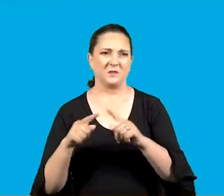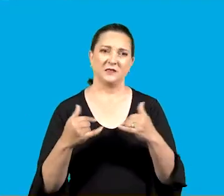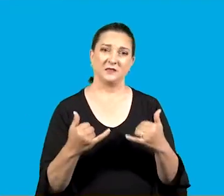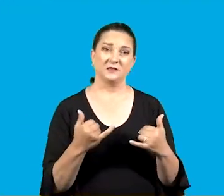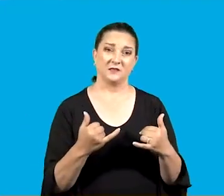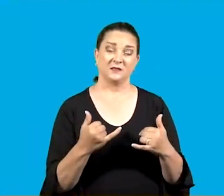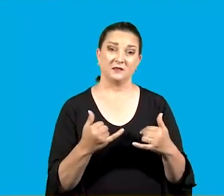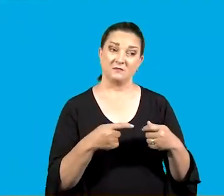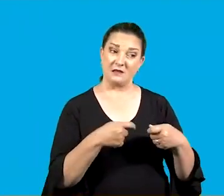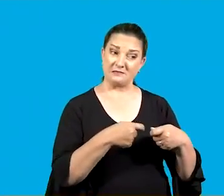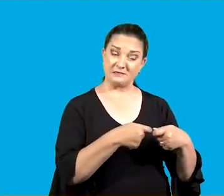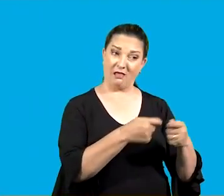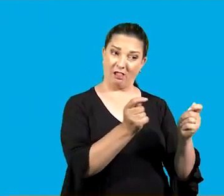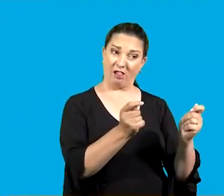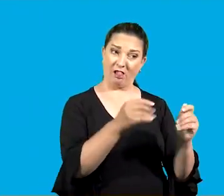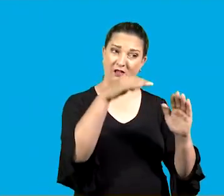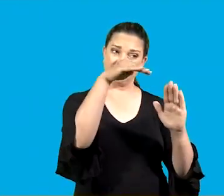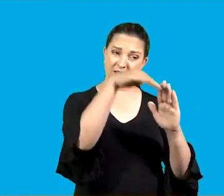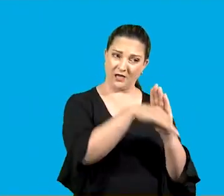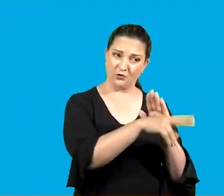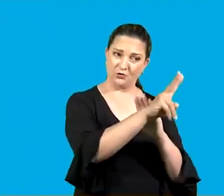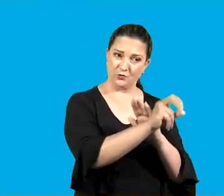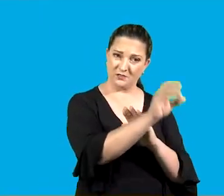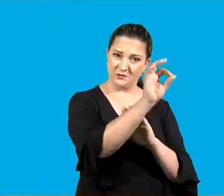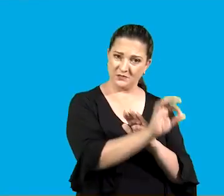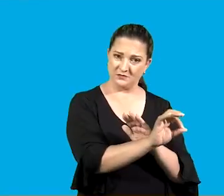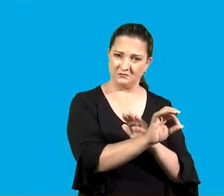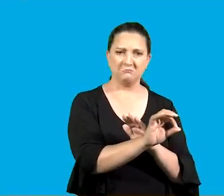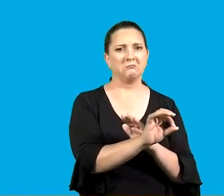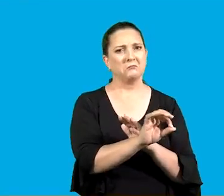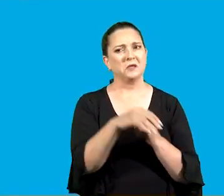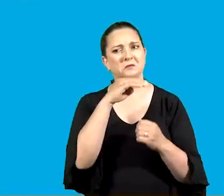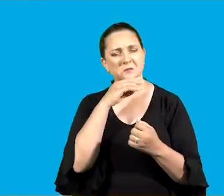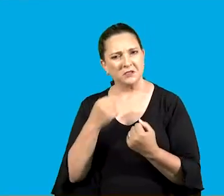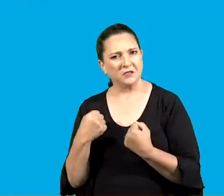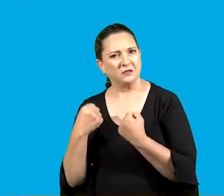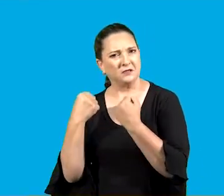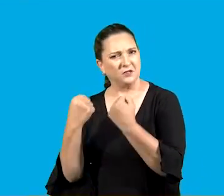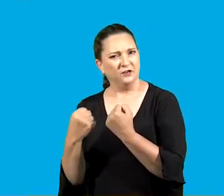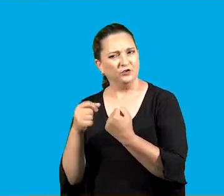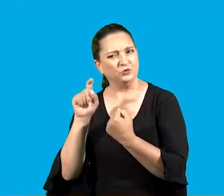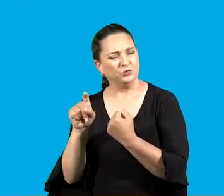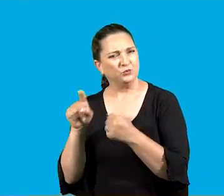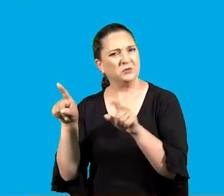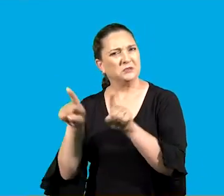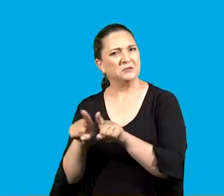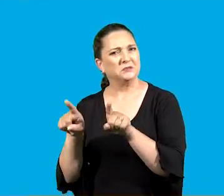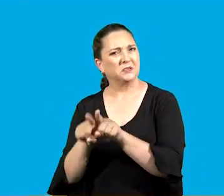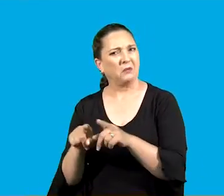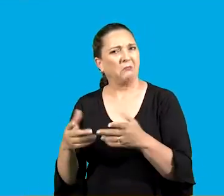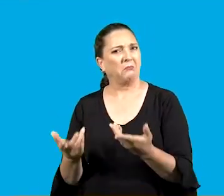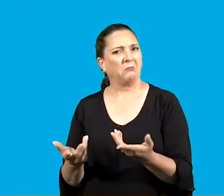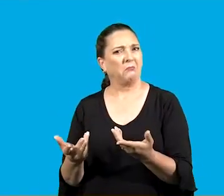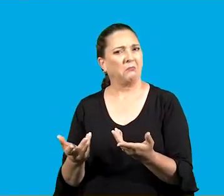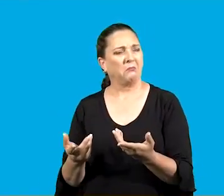our sales declined by 20%, we would expect the same decline in delivery, 20%.